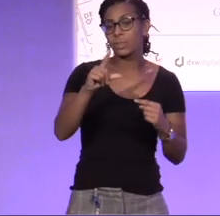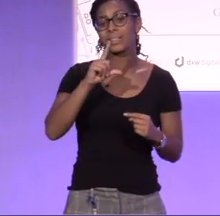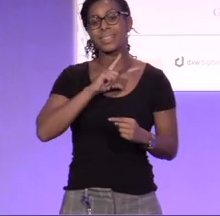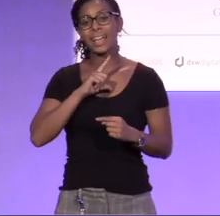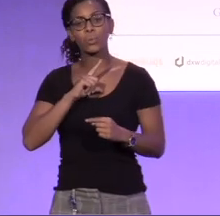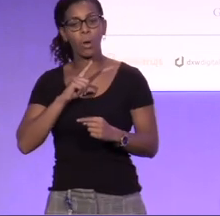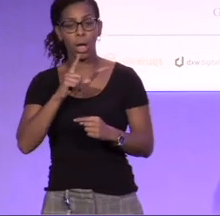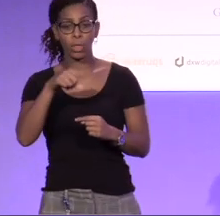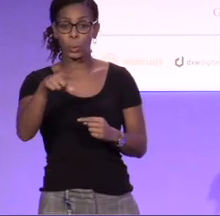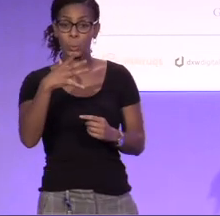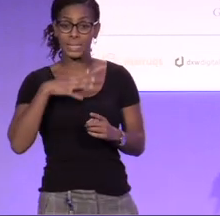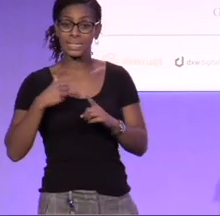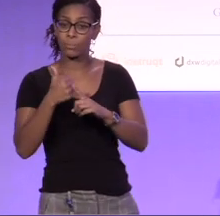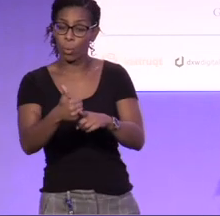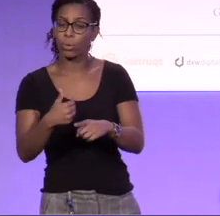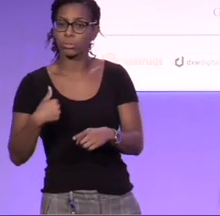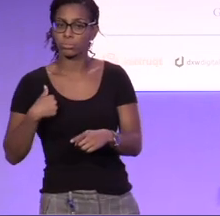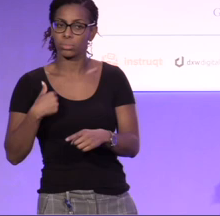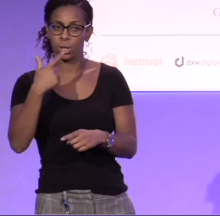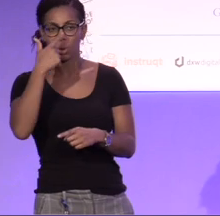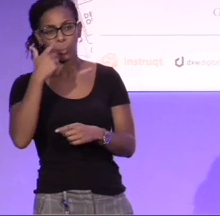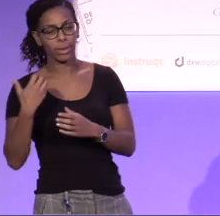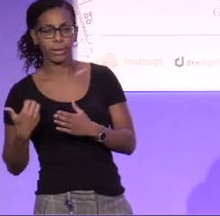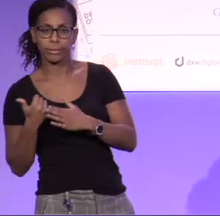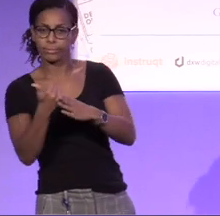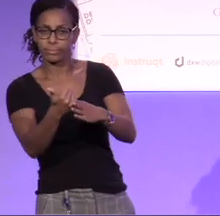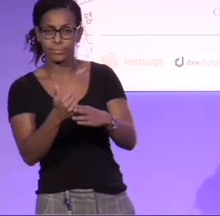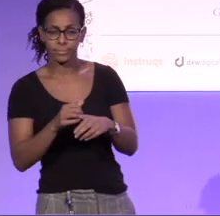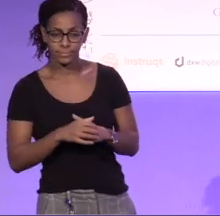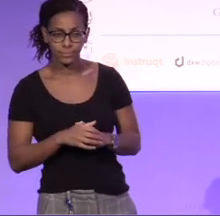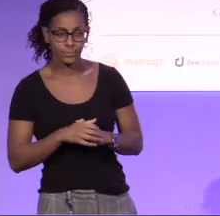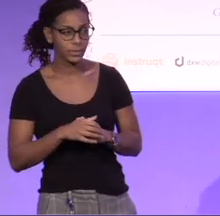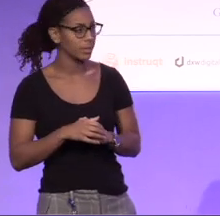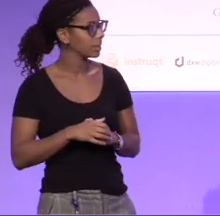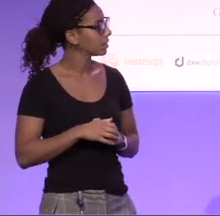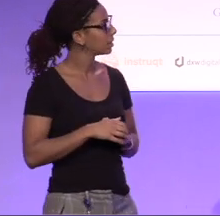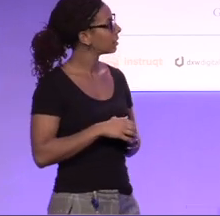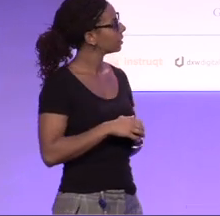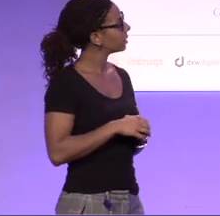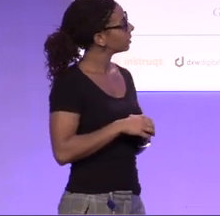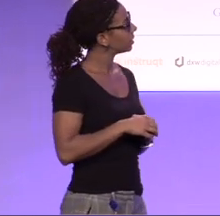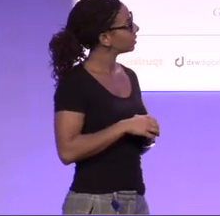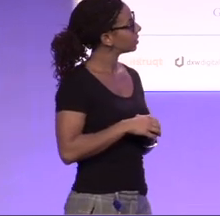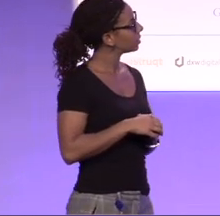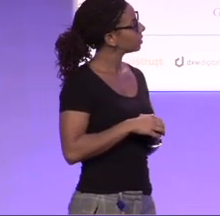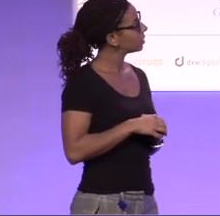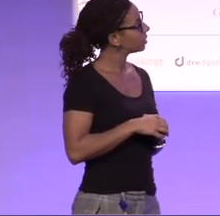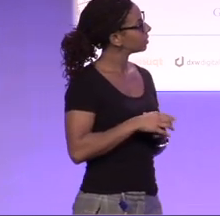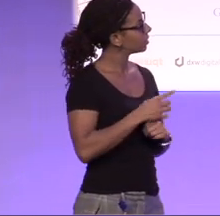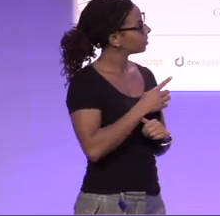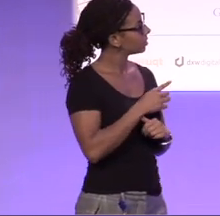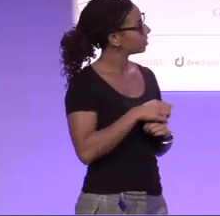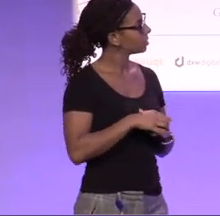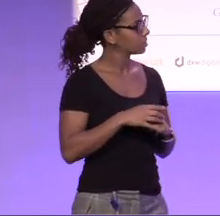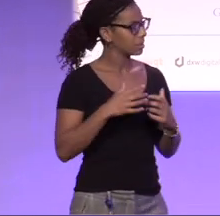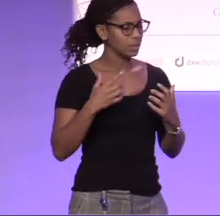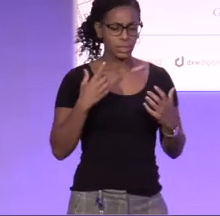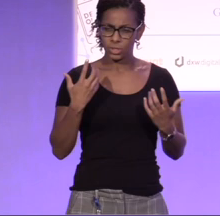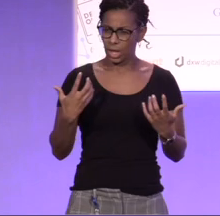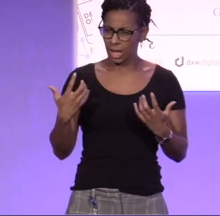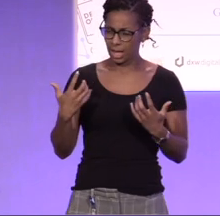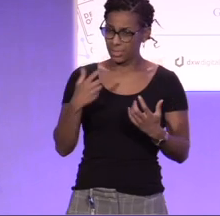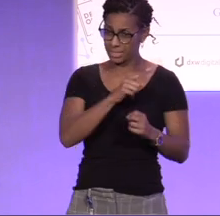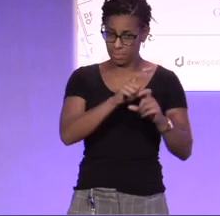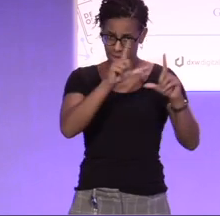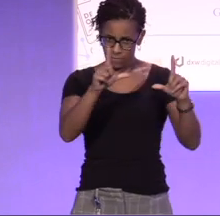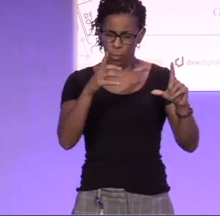those who need that. So how can we collectively enable that it becomes the platform that it deserves to be? First of all, we'd